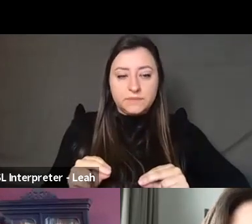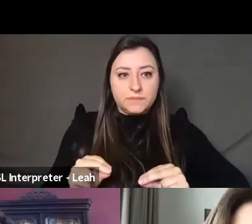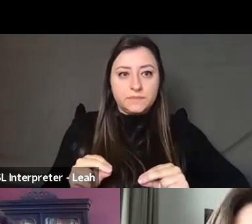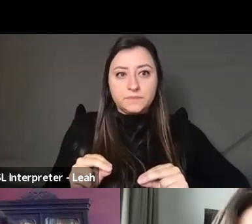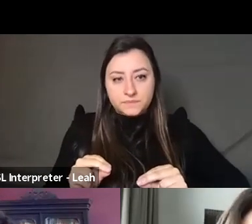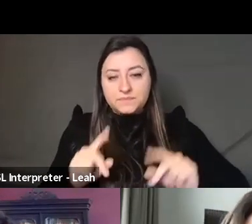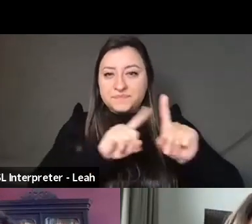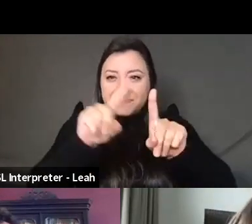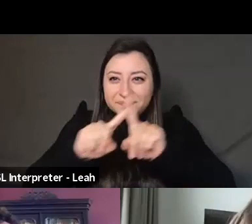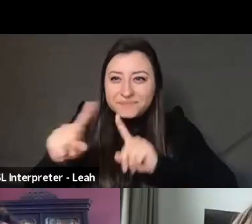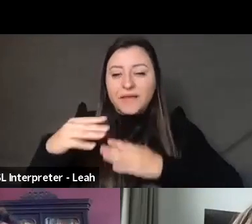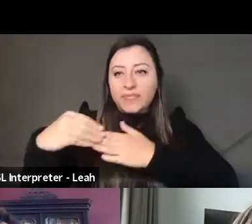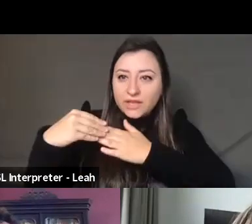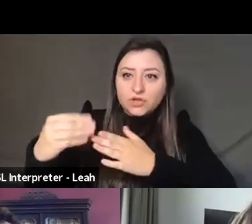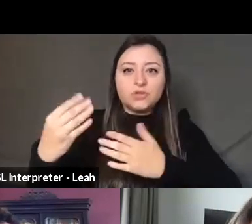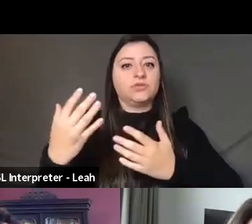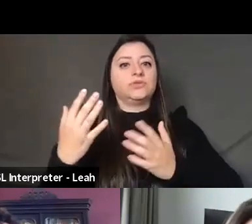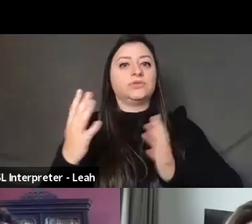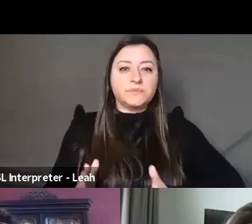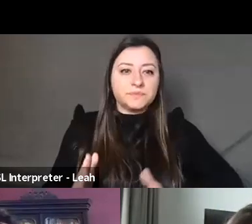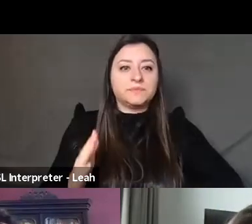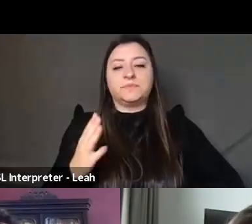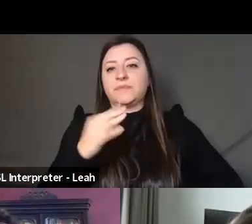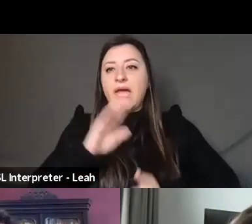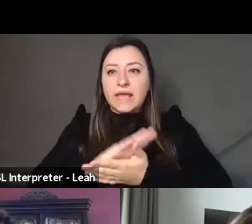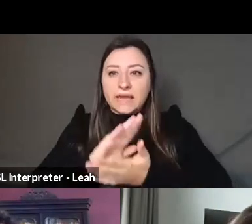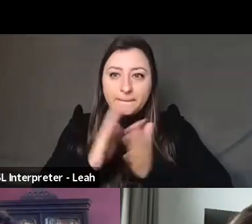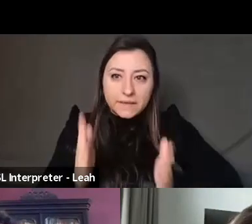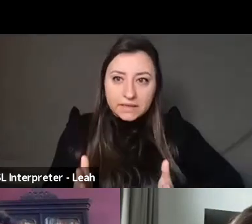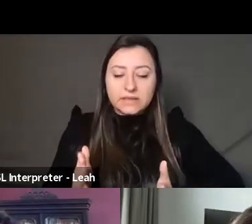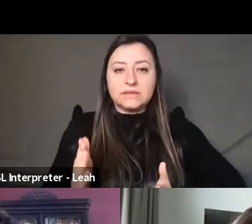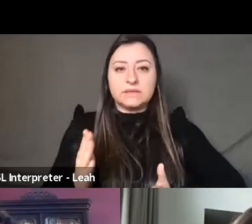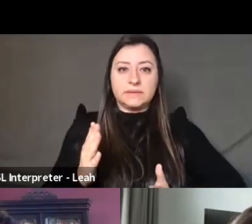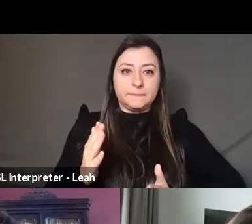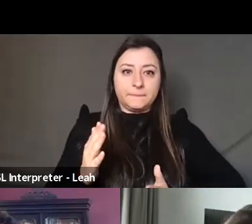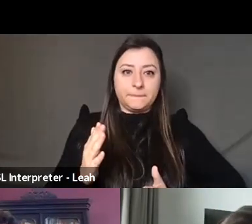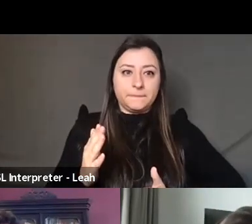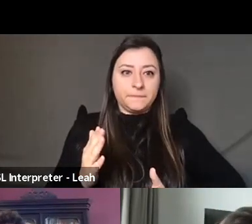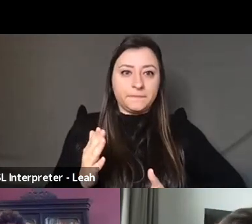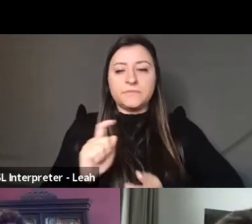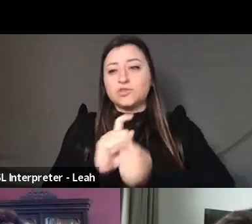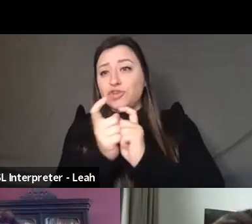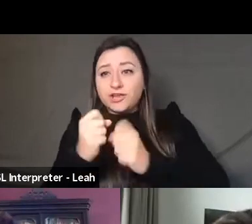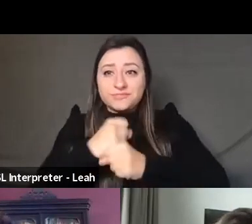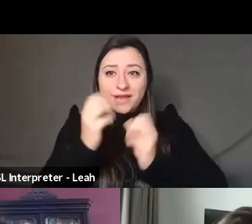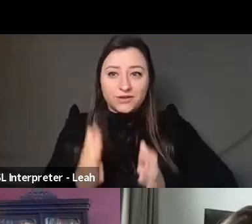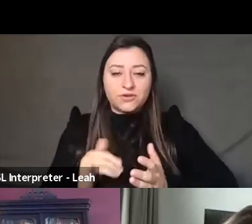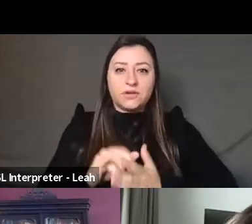thinkers and thought leaders and academics and change makers that are really